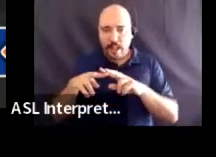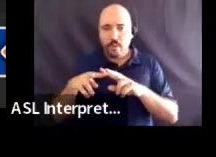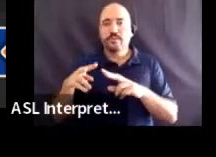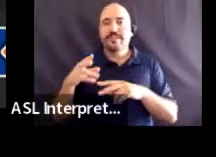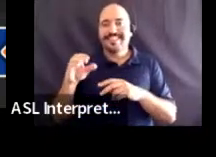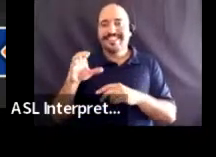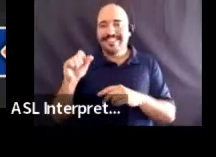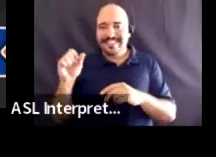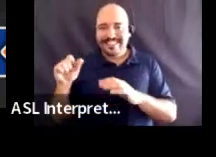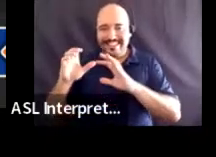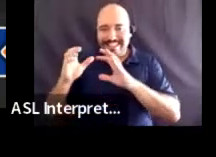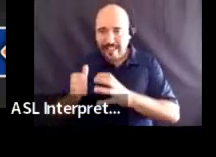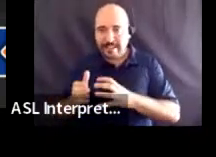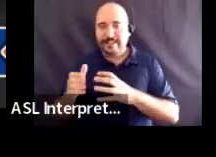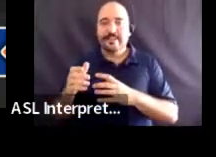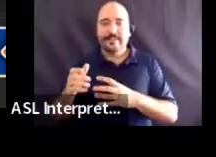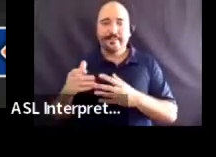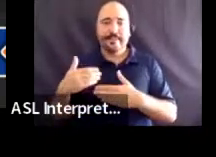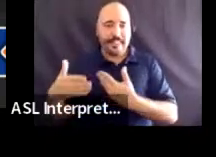CSS classes and so forth.